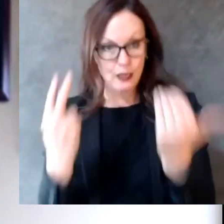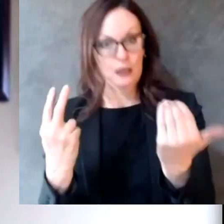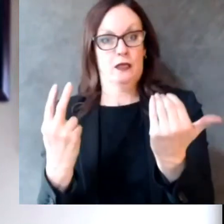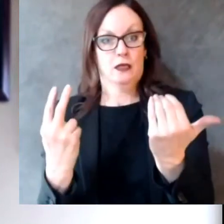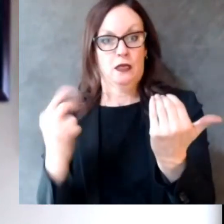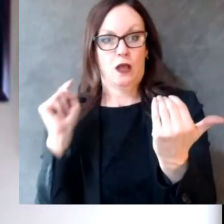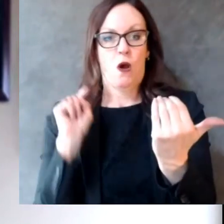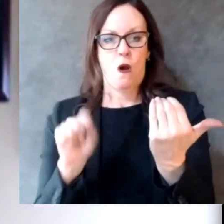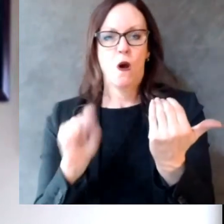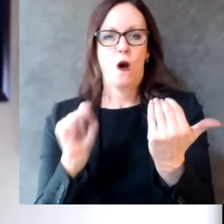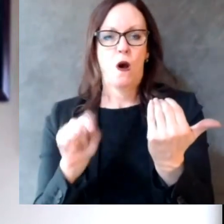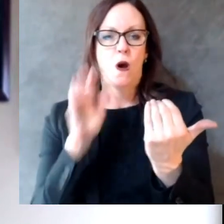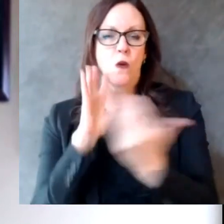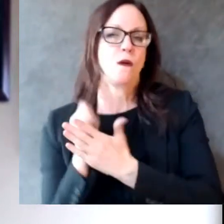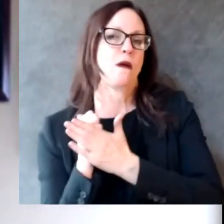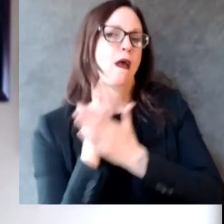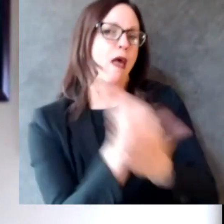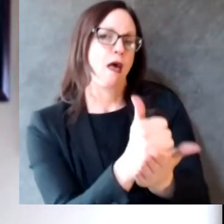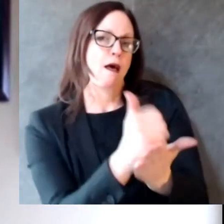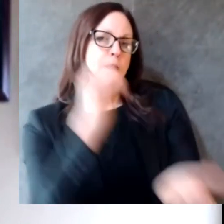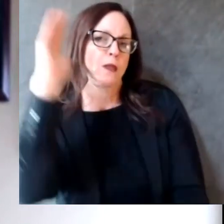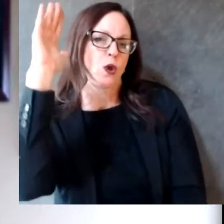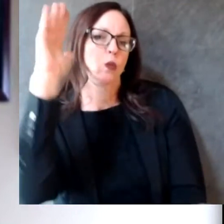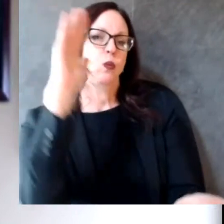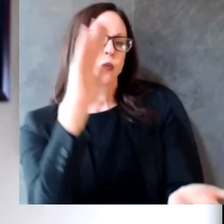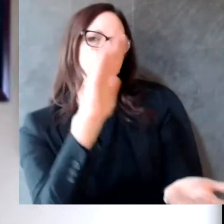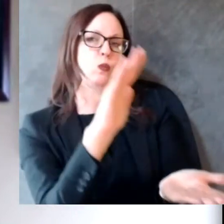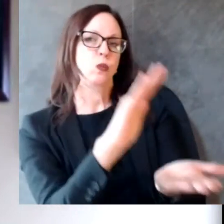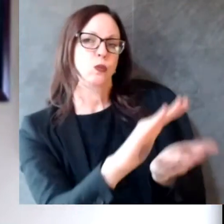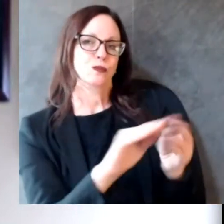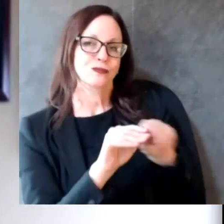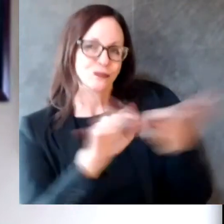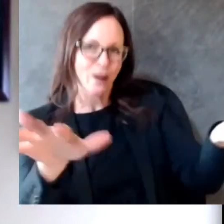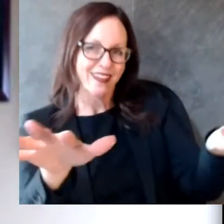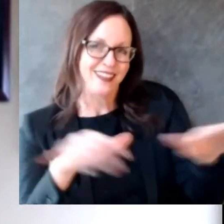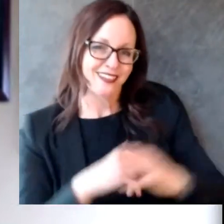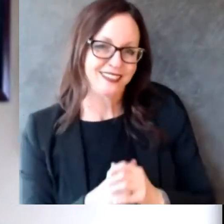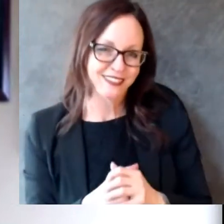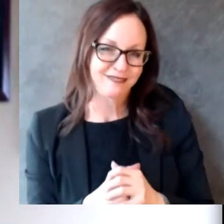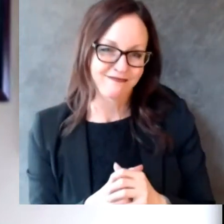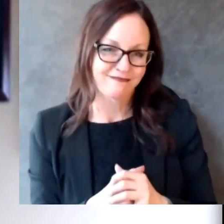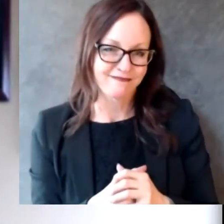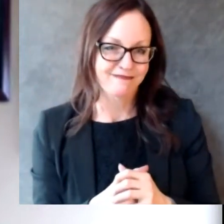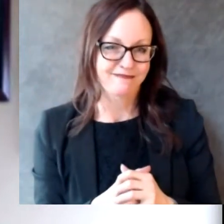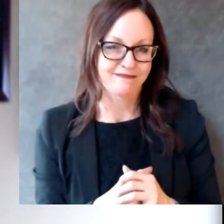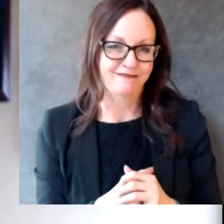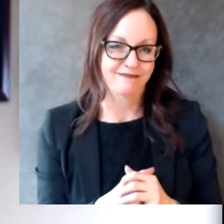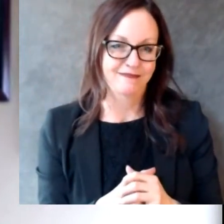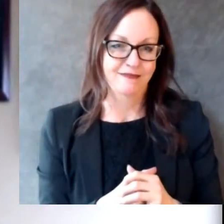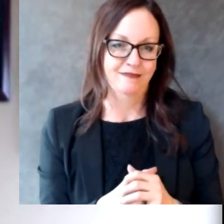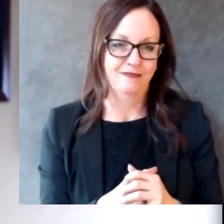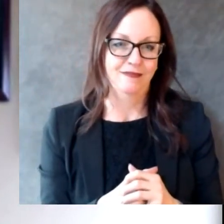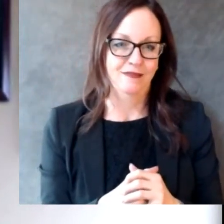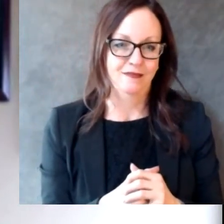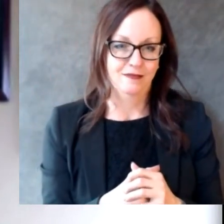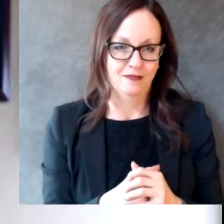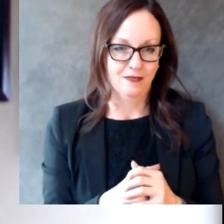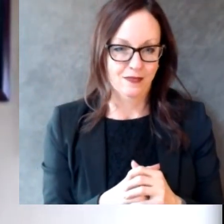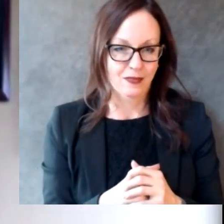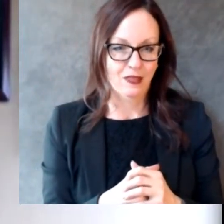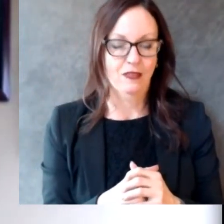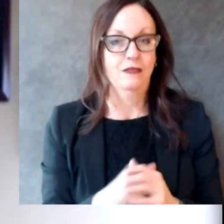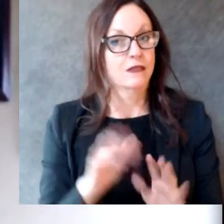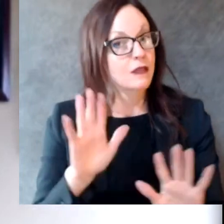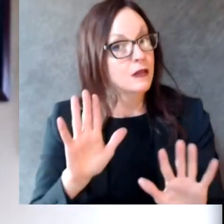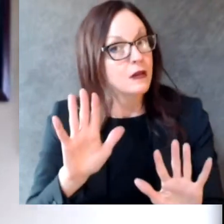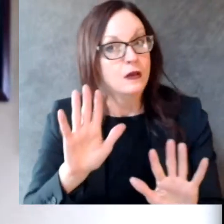And in order to do that, the virus, when it's growing inside a person, an infected person, it needs to find another susceptible person to